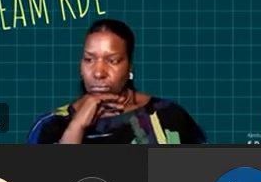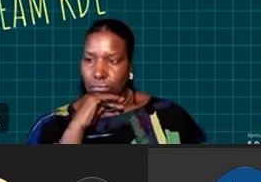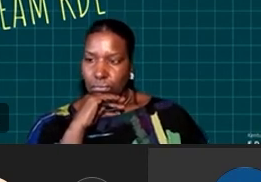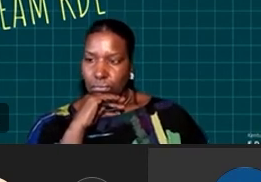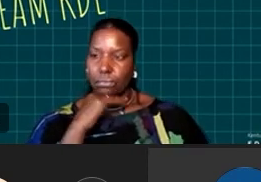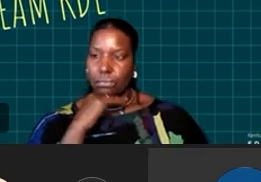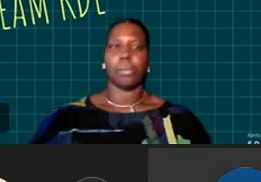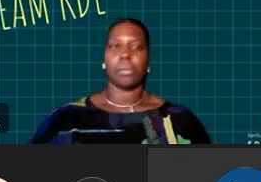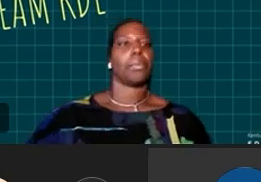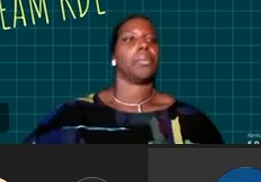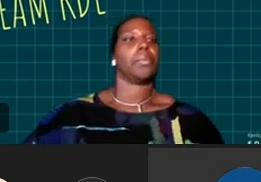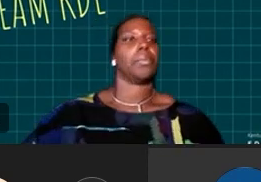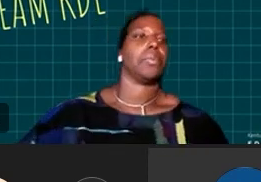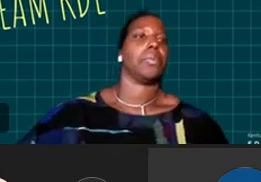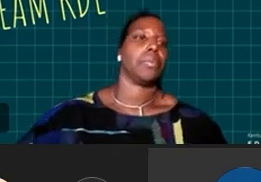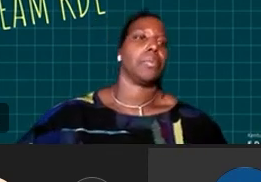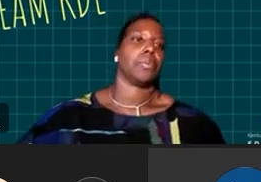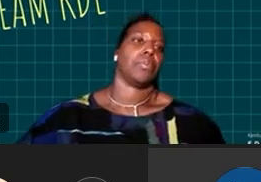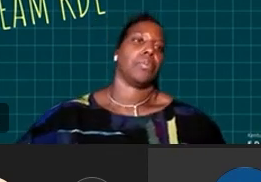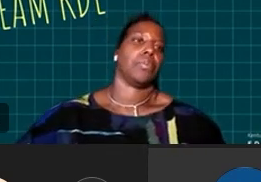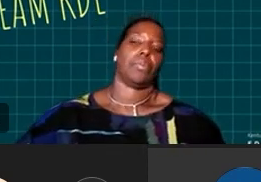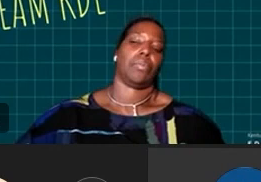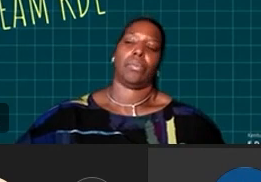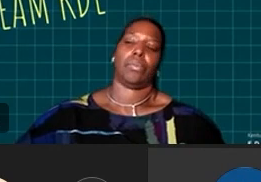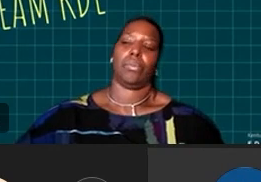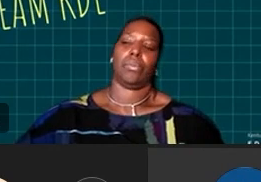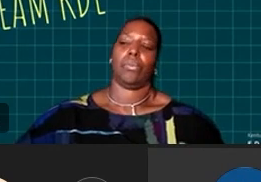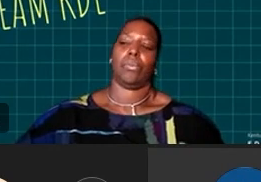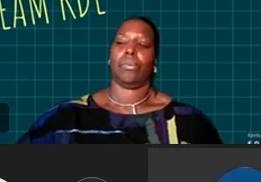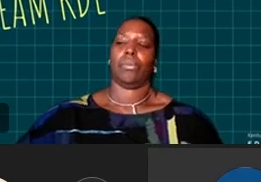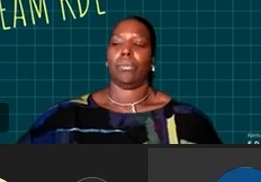you're assured that the